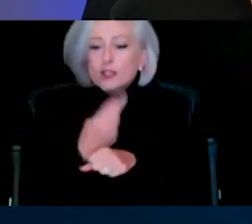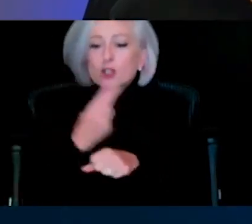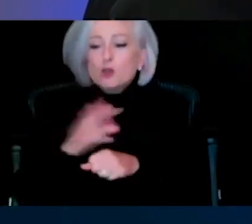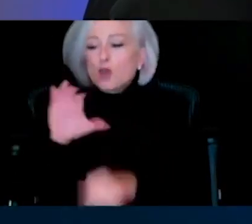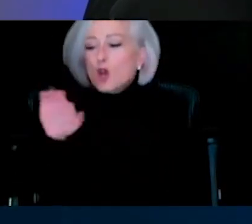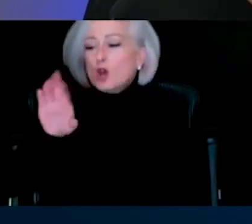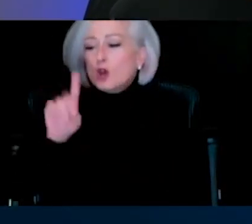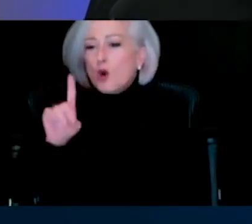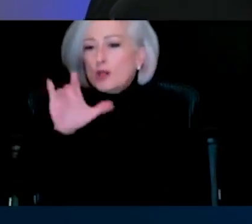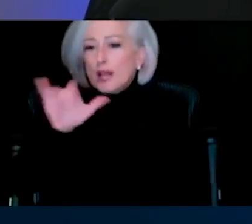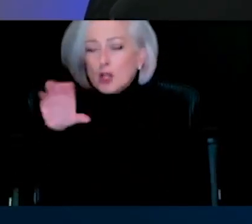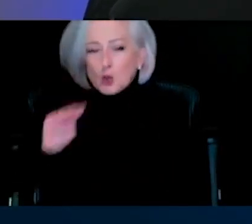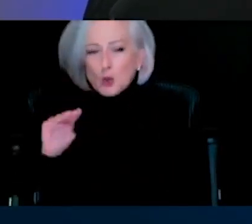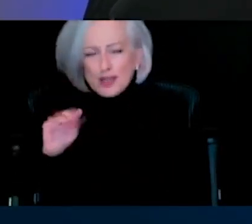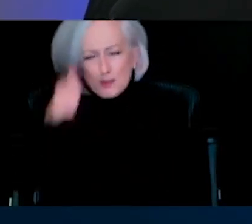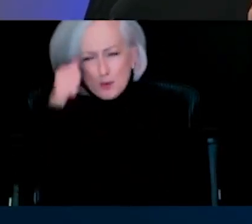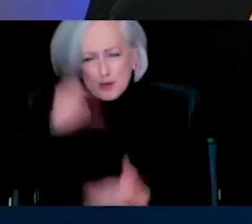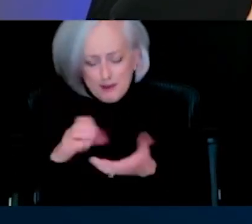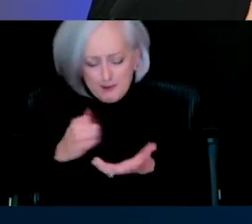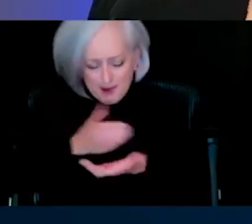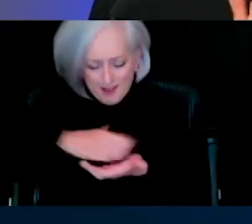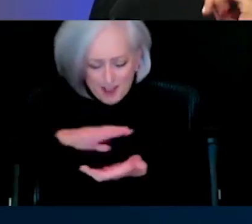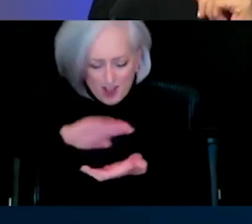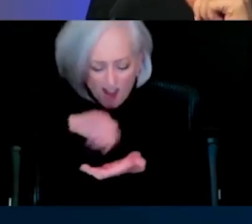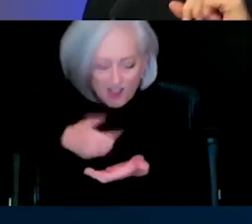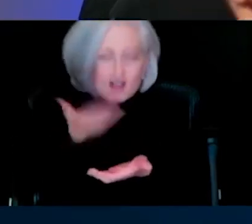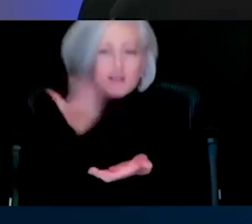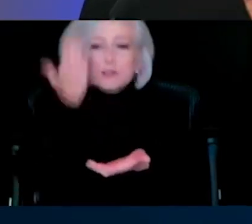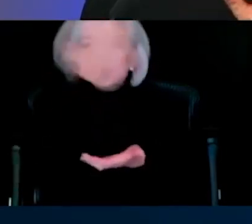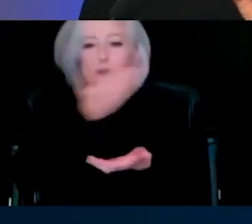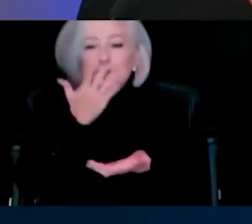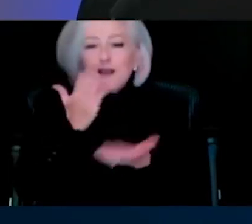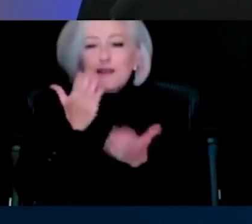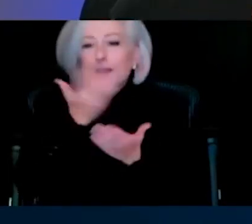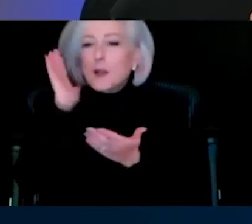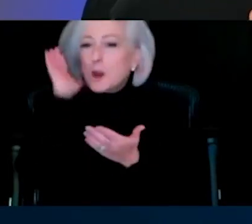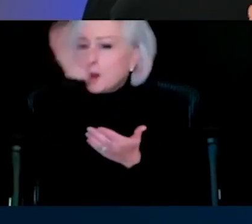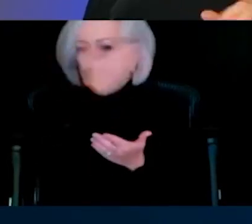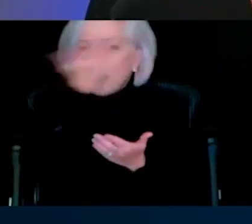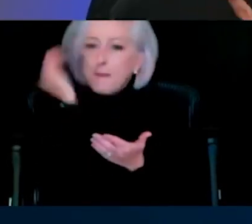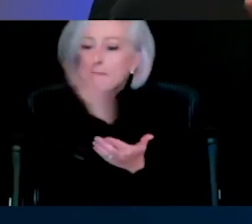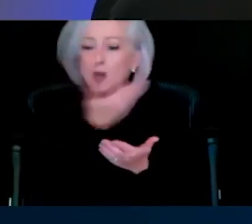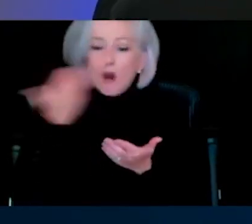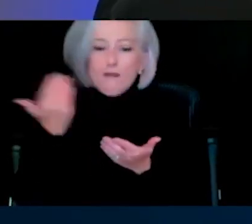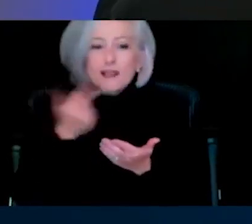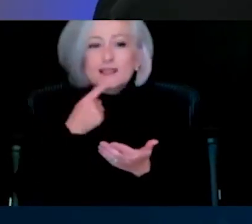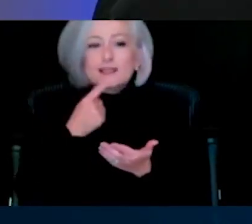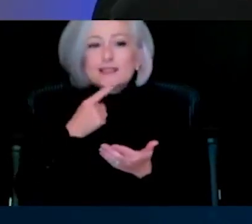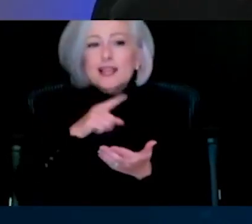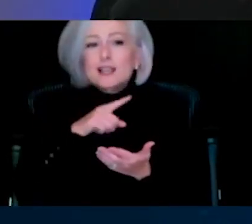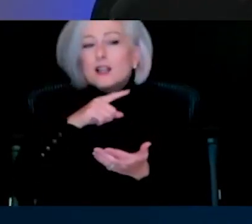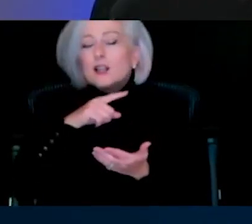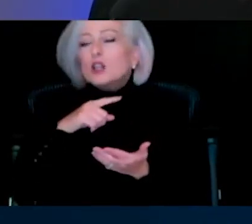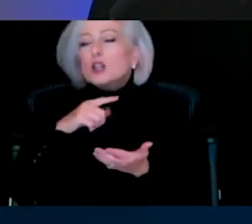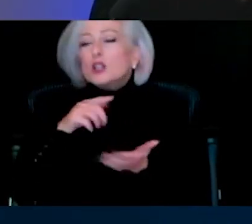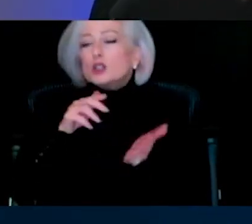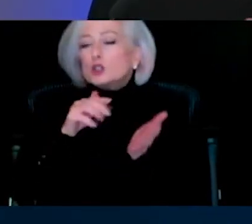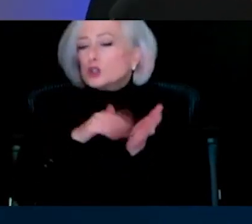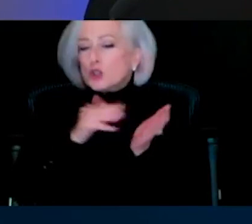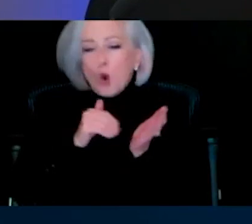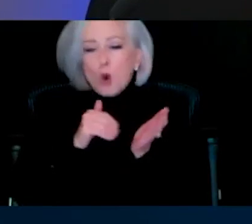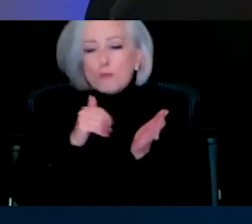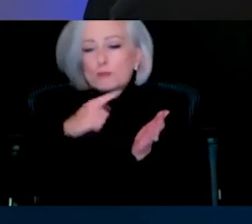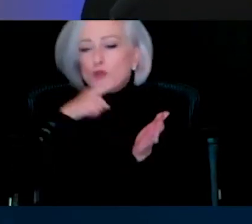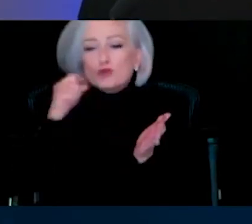cream on your face and then you would take something and wipe it off? She said that soap dried it out. So don't use soap. She always used the cold cream.